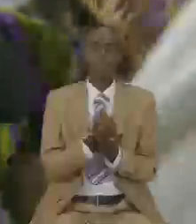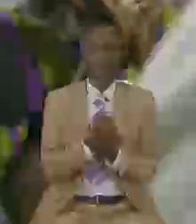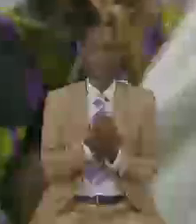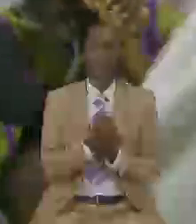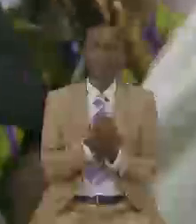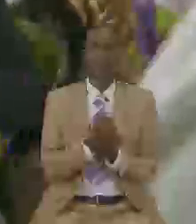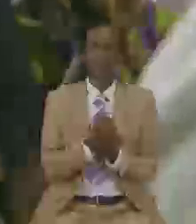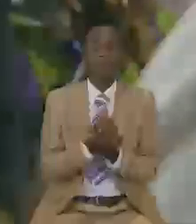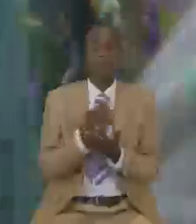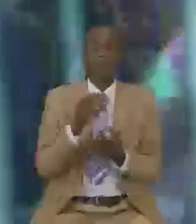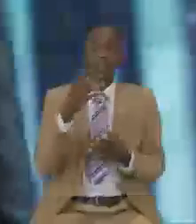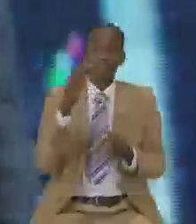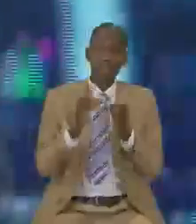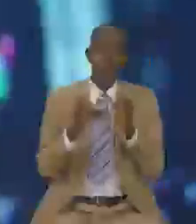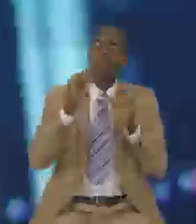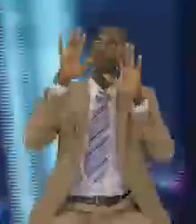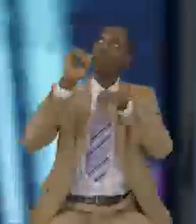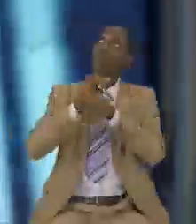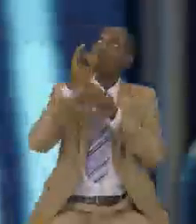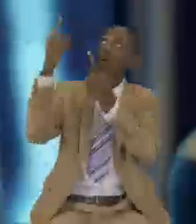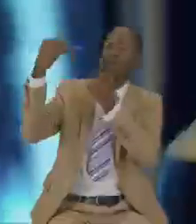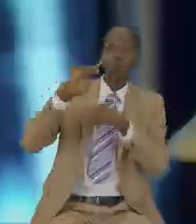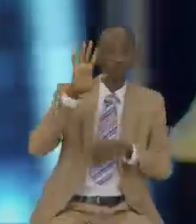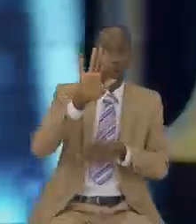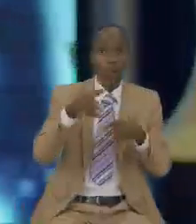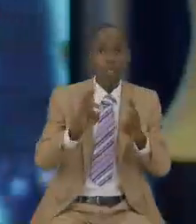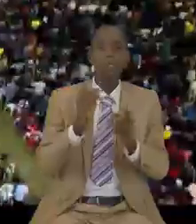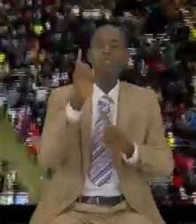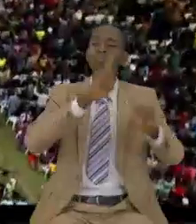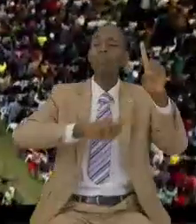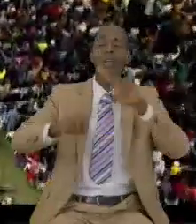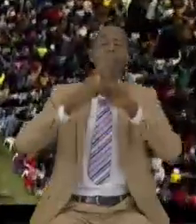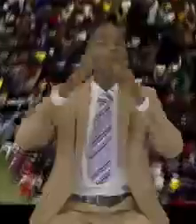If the miracle is coming your way, shout another amen.